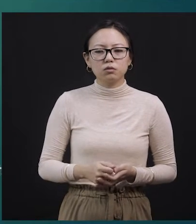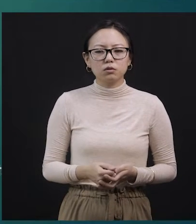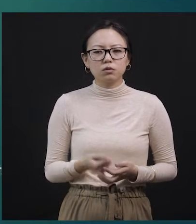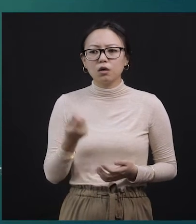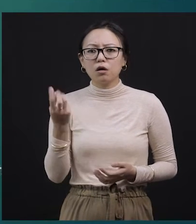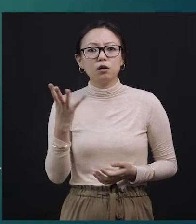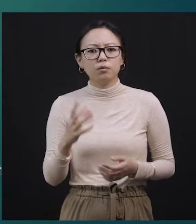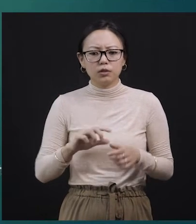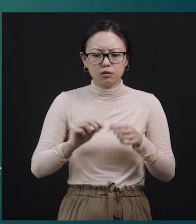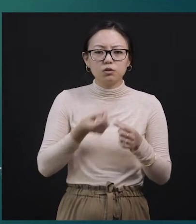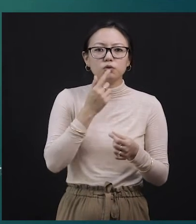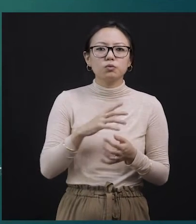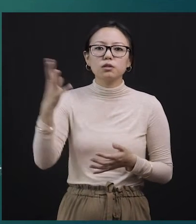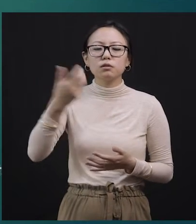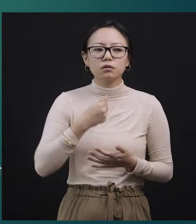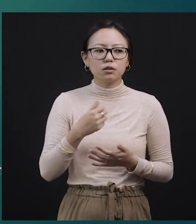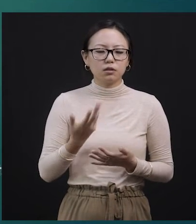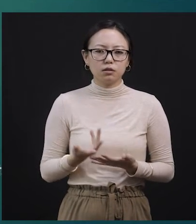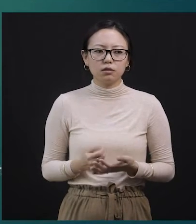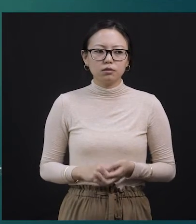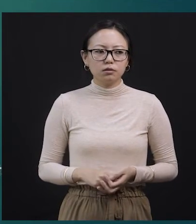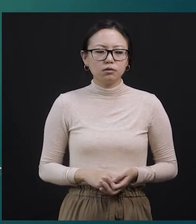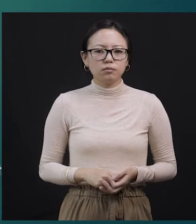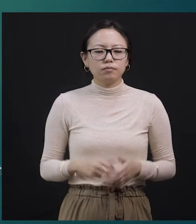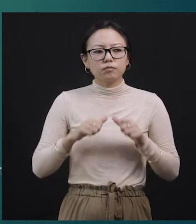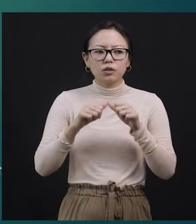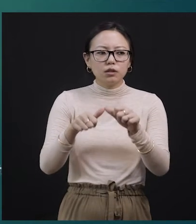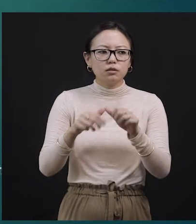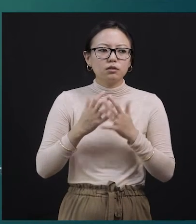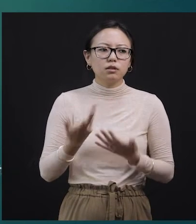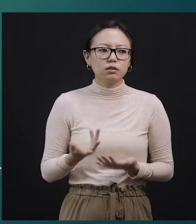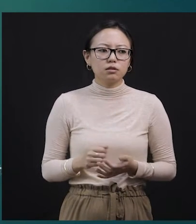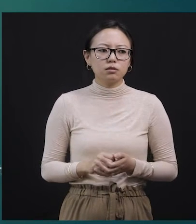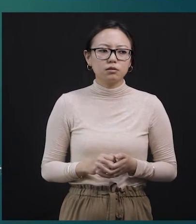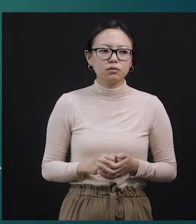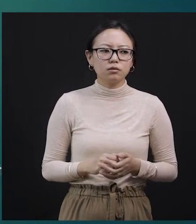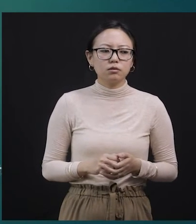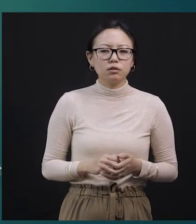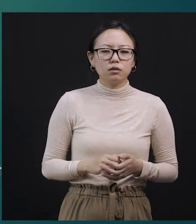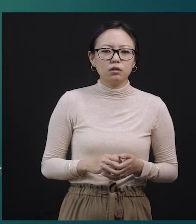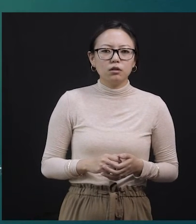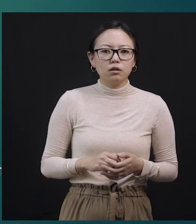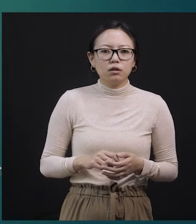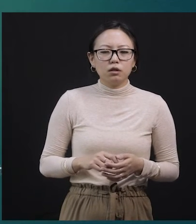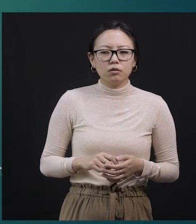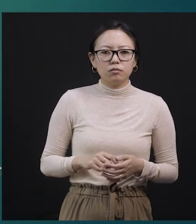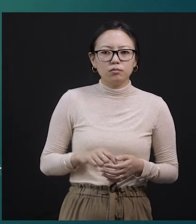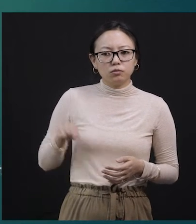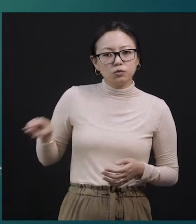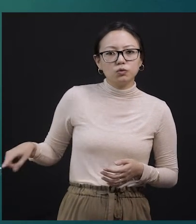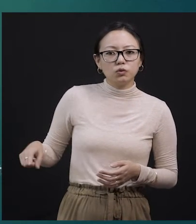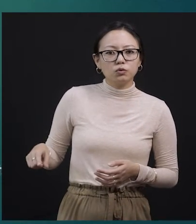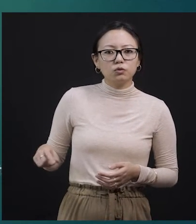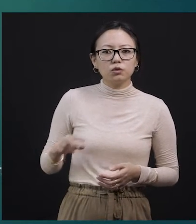How many sweets we have? 85. Abu have 85 sweets. You'll write here 85. Then how many number